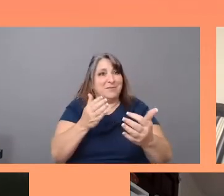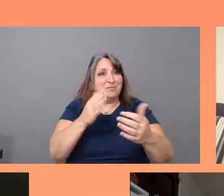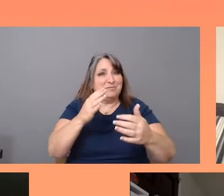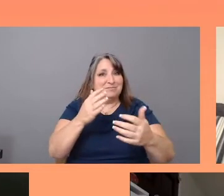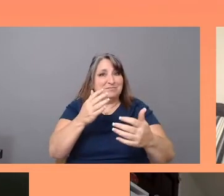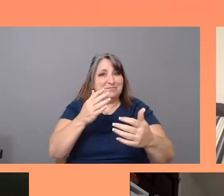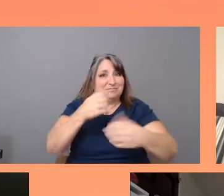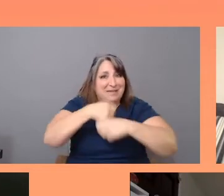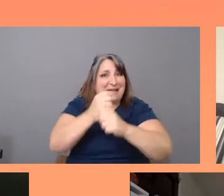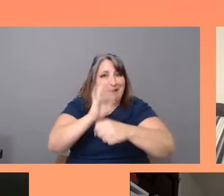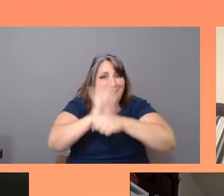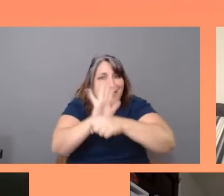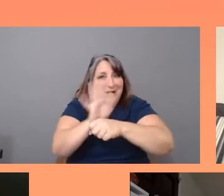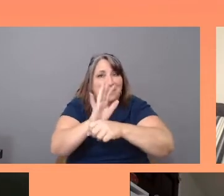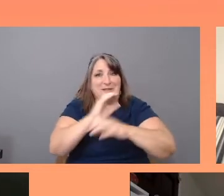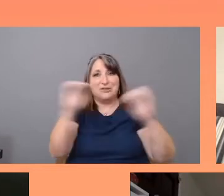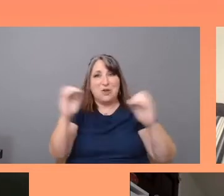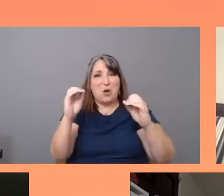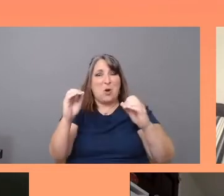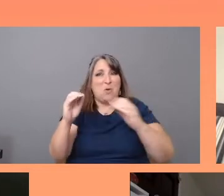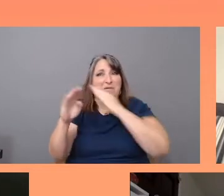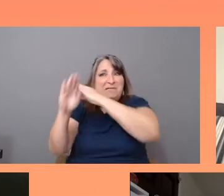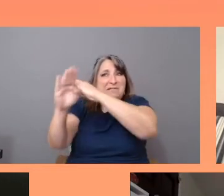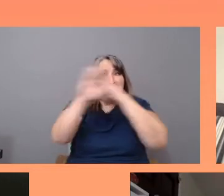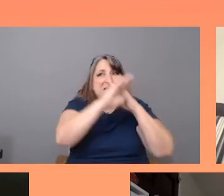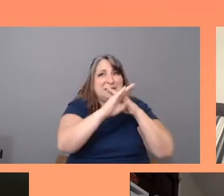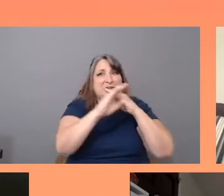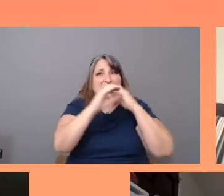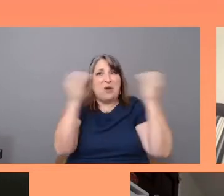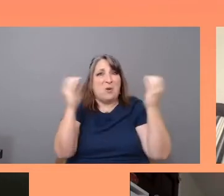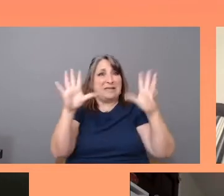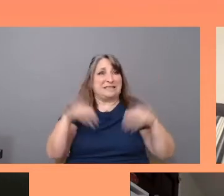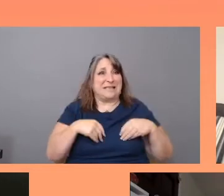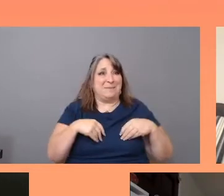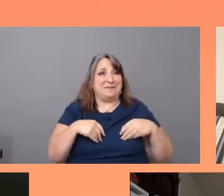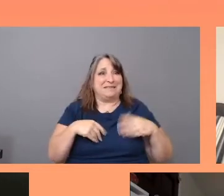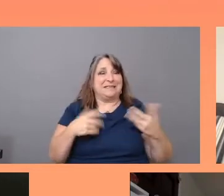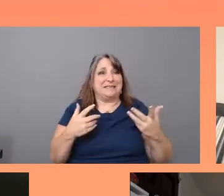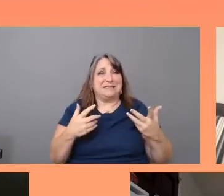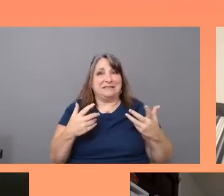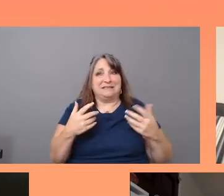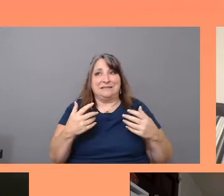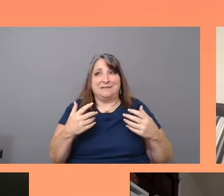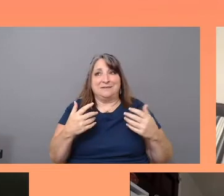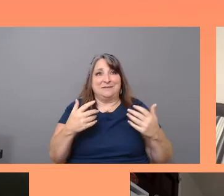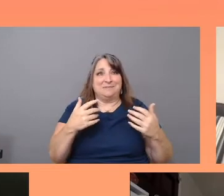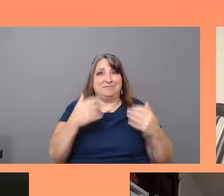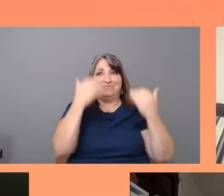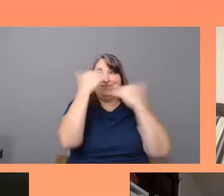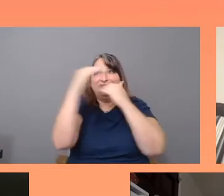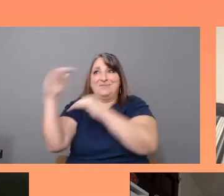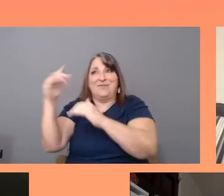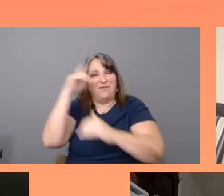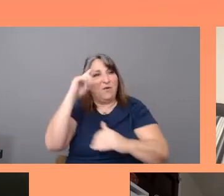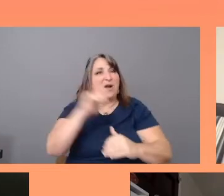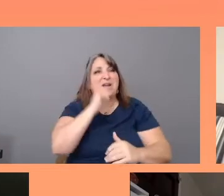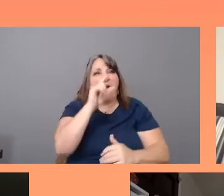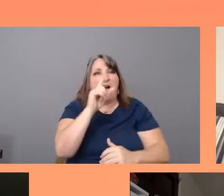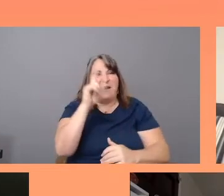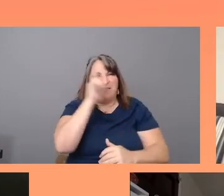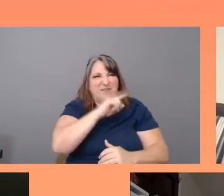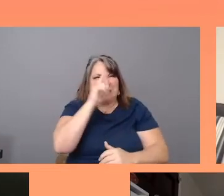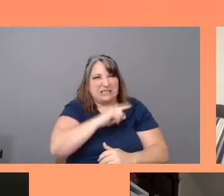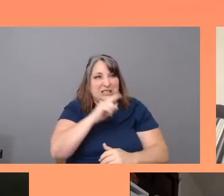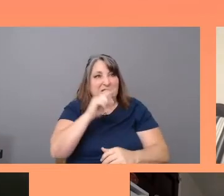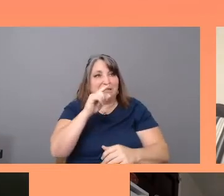and there are no guardrails, no accepted lines for nonfiction filmmakers to work within, which is why it's no wonder